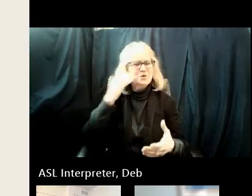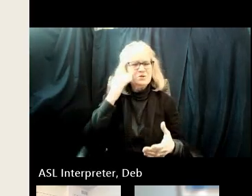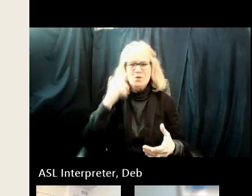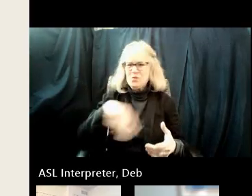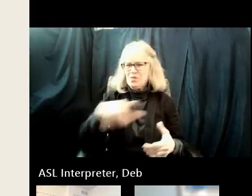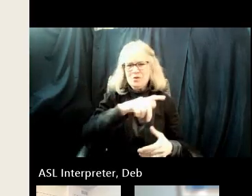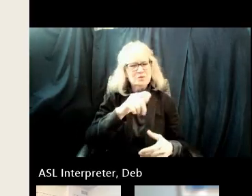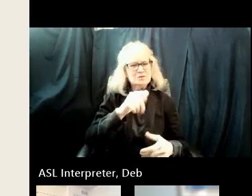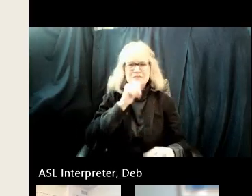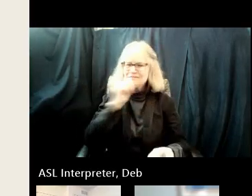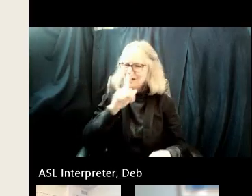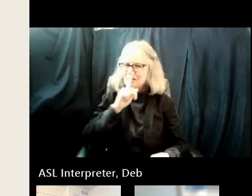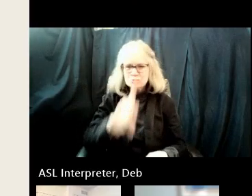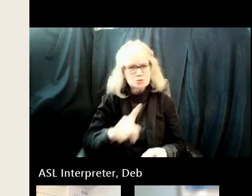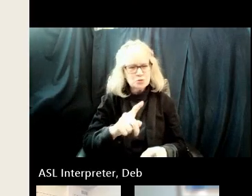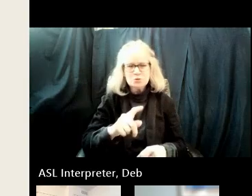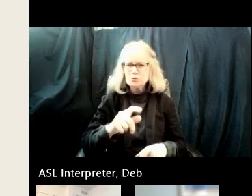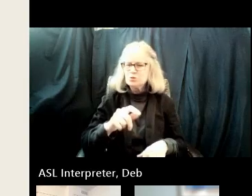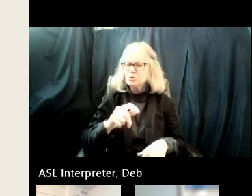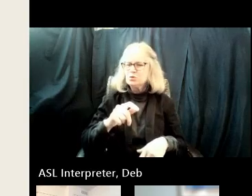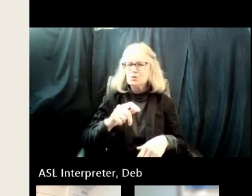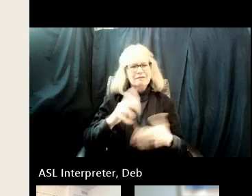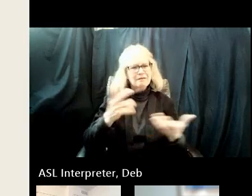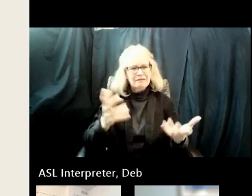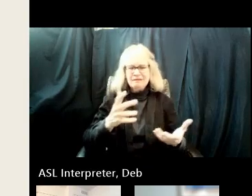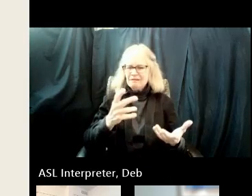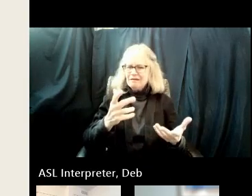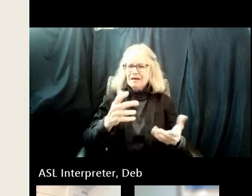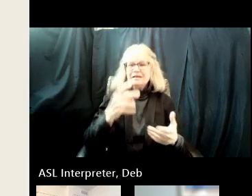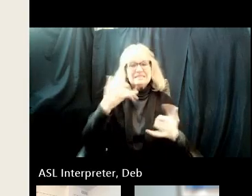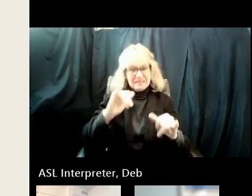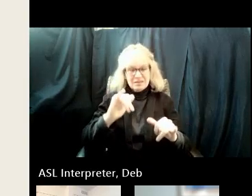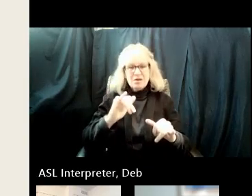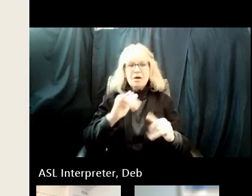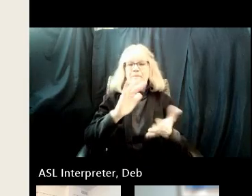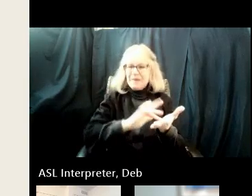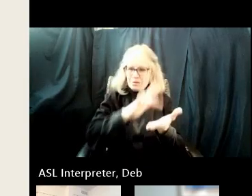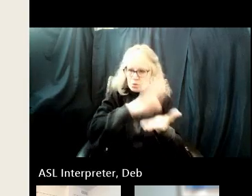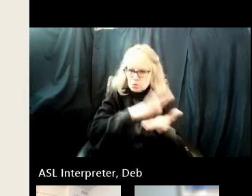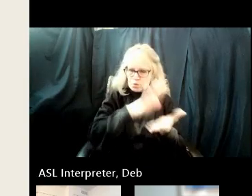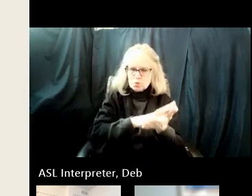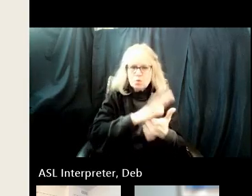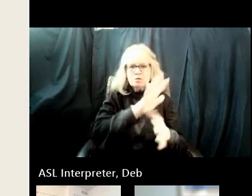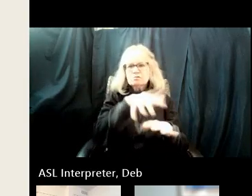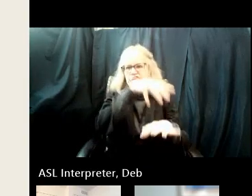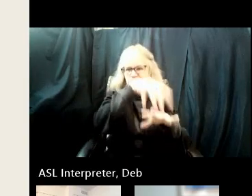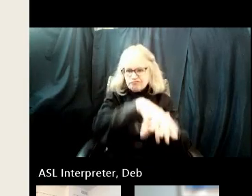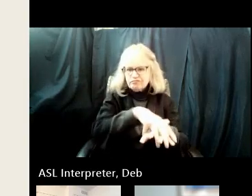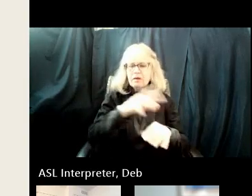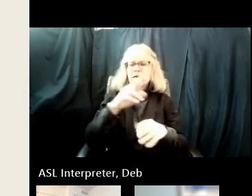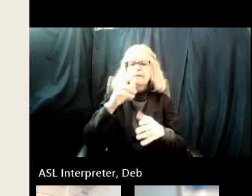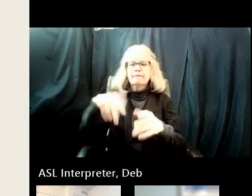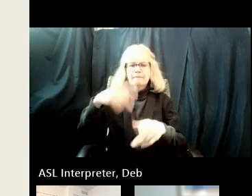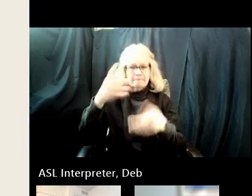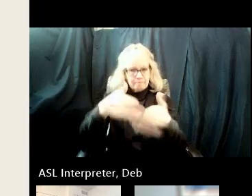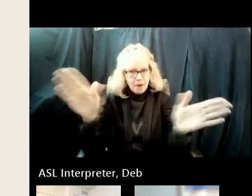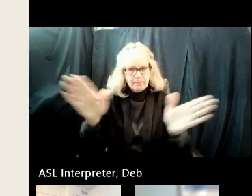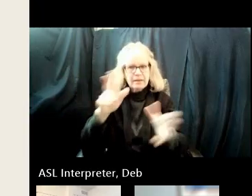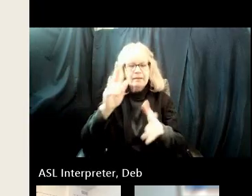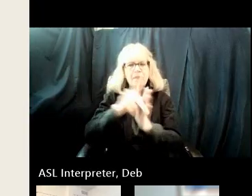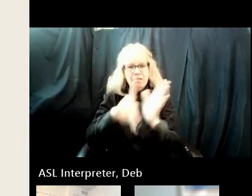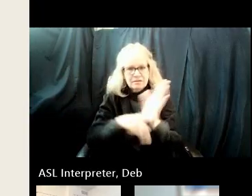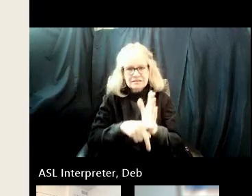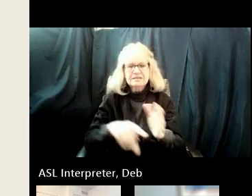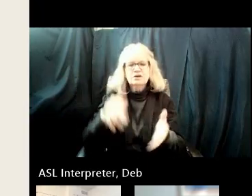untrue and unfounded. They were still embedded into medical schools, public policy, and research